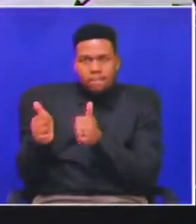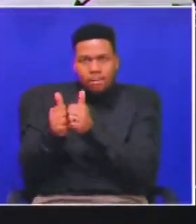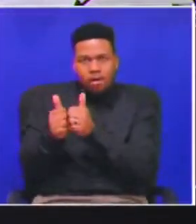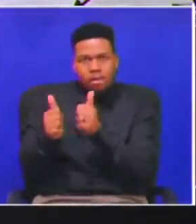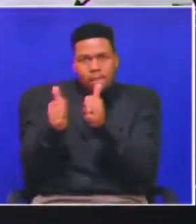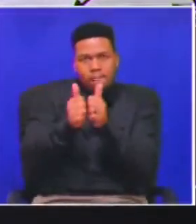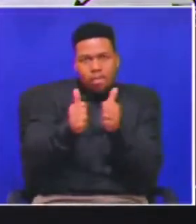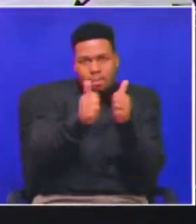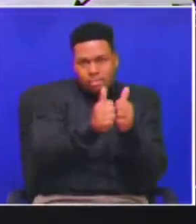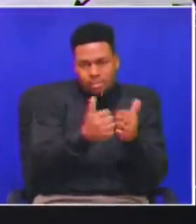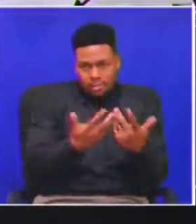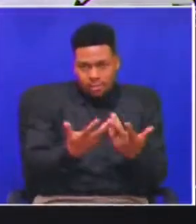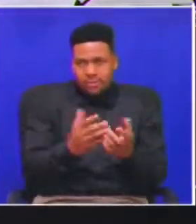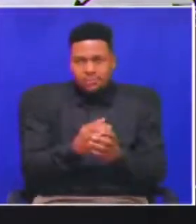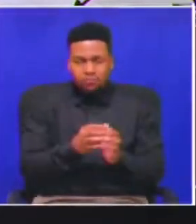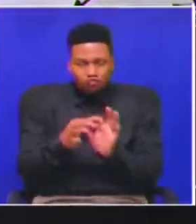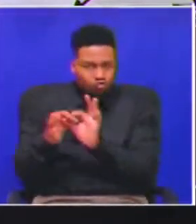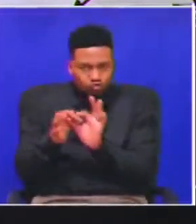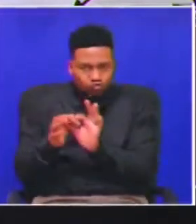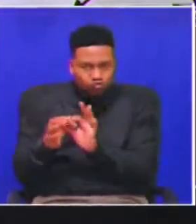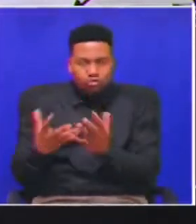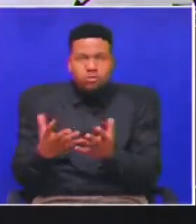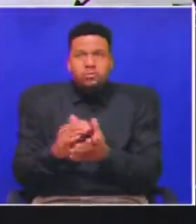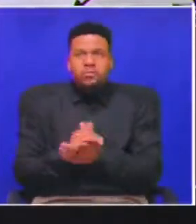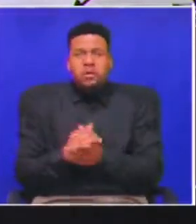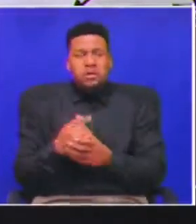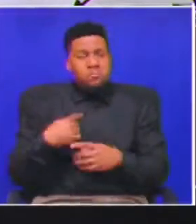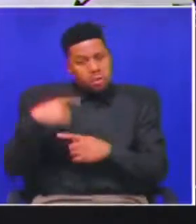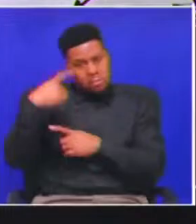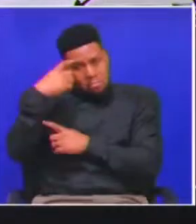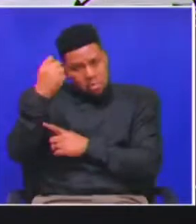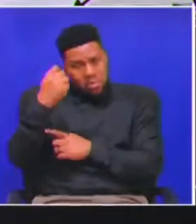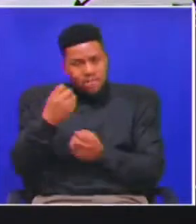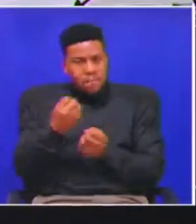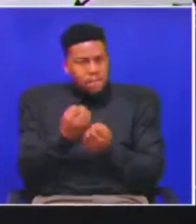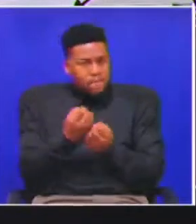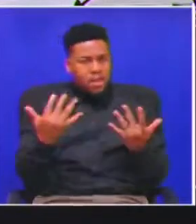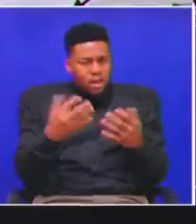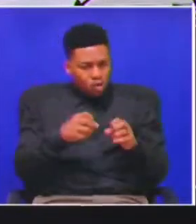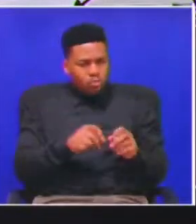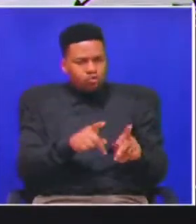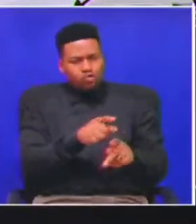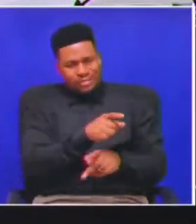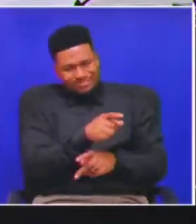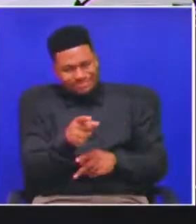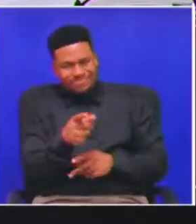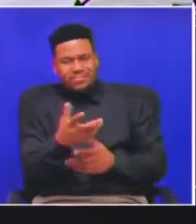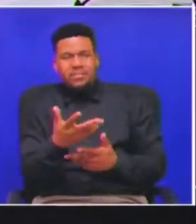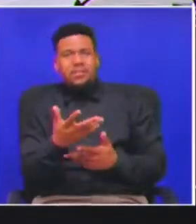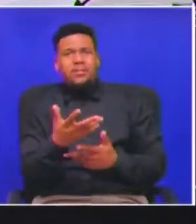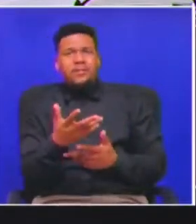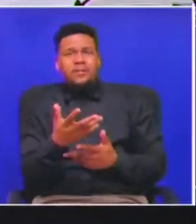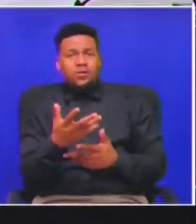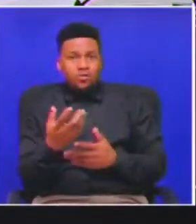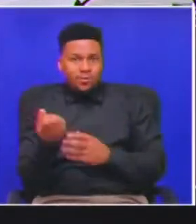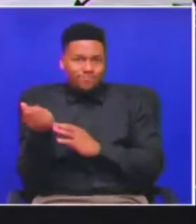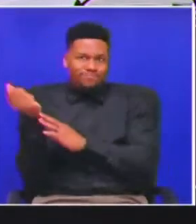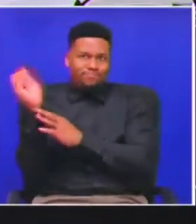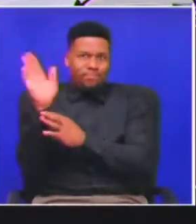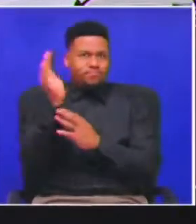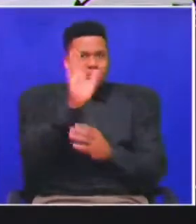greater understanding of the many opportunities that we will display to them and